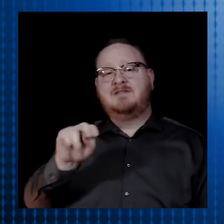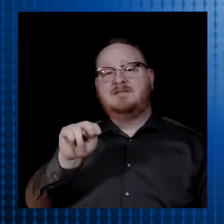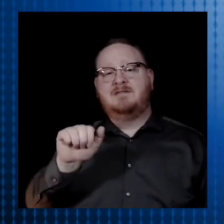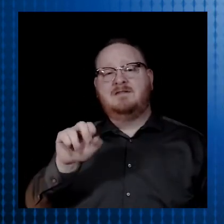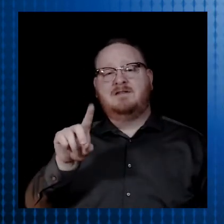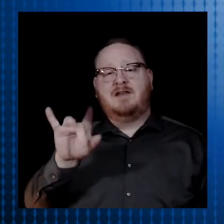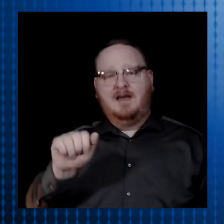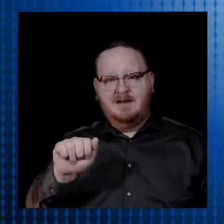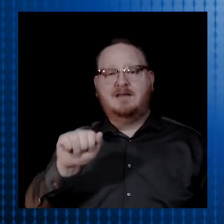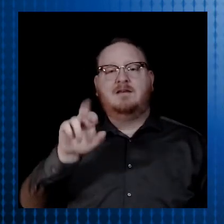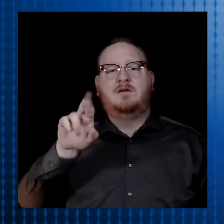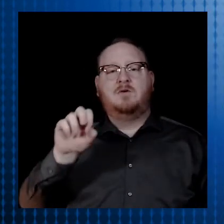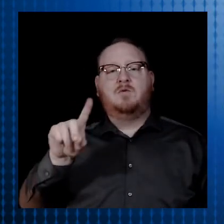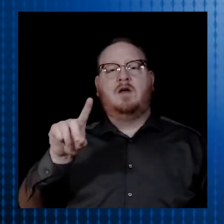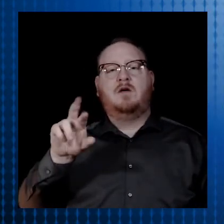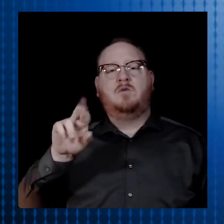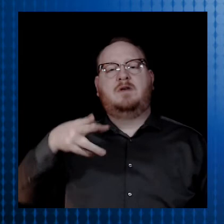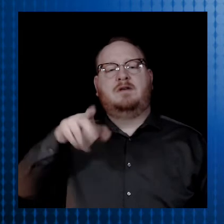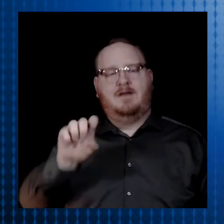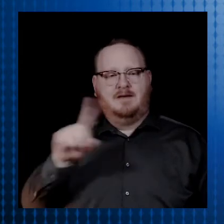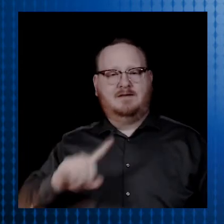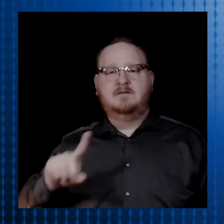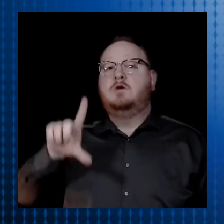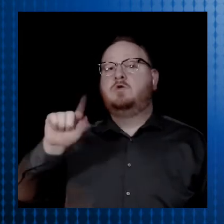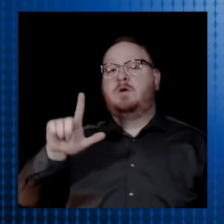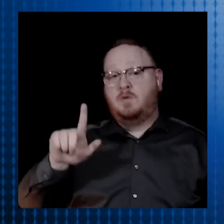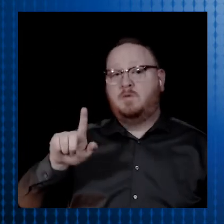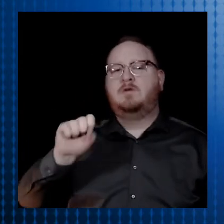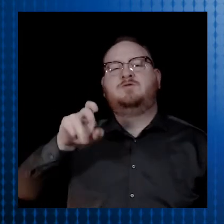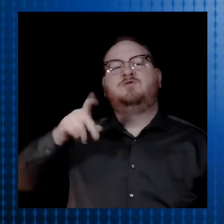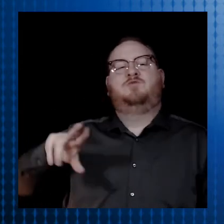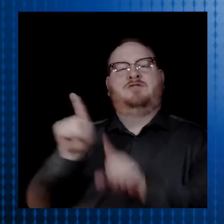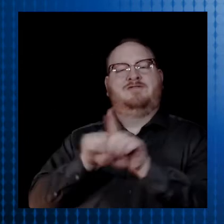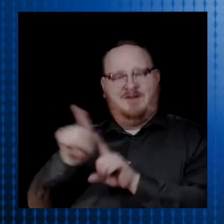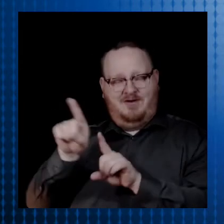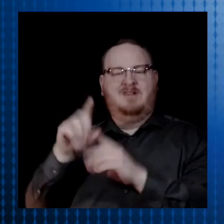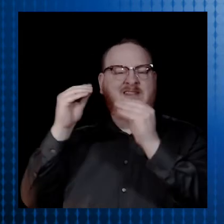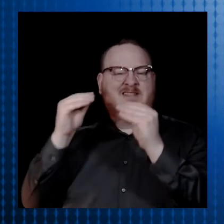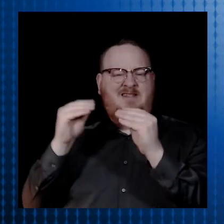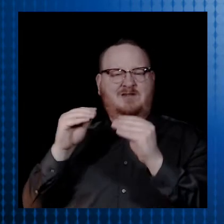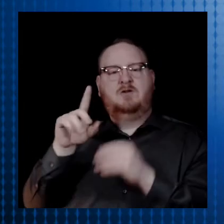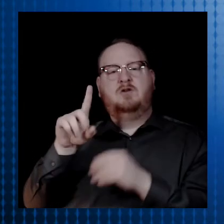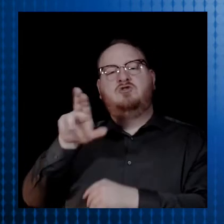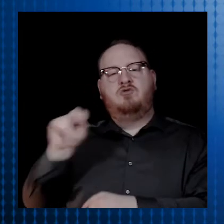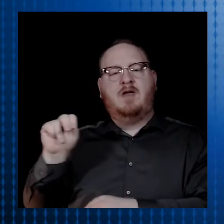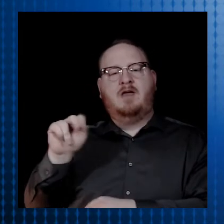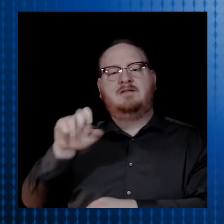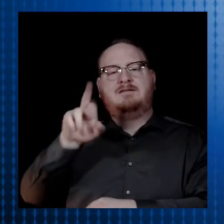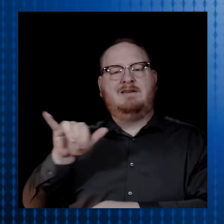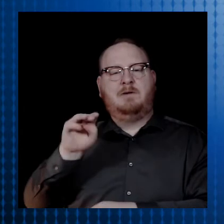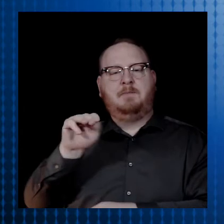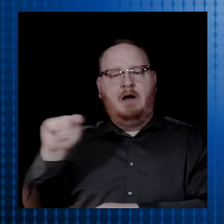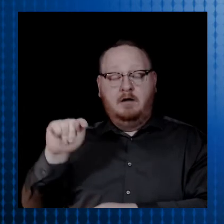Rodriguez, a 2021 superstar, teacher, Durant-Terre-Mont. Nadia, are you there?